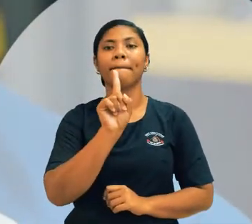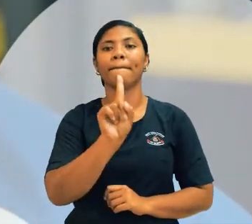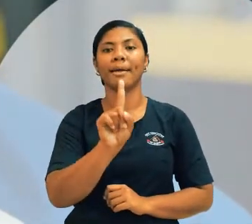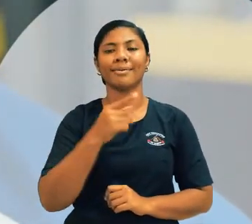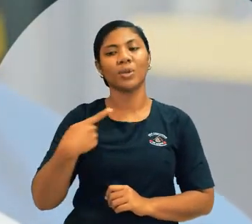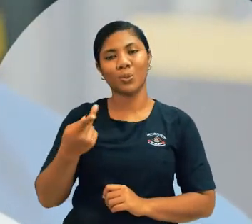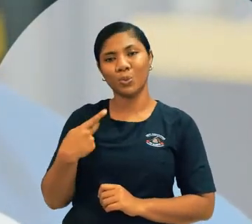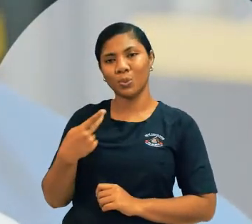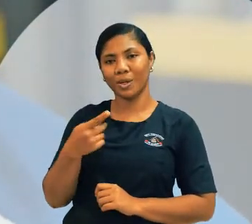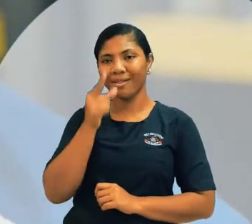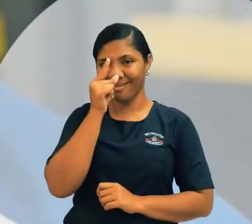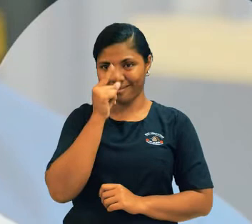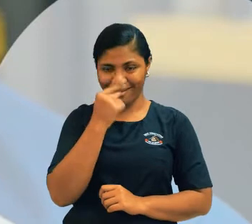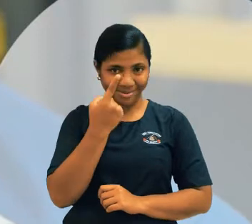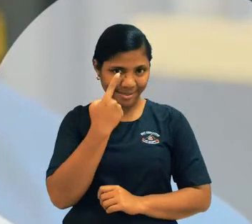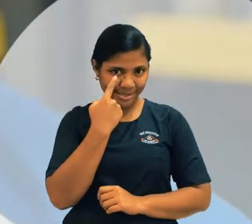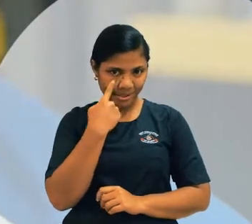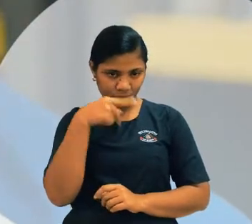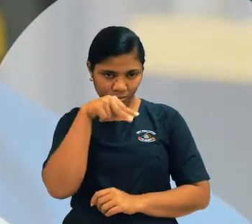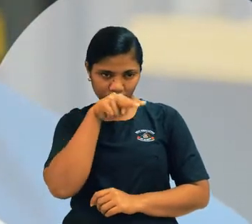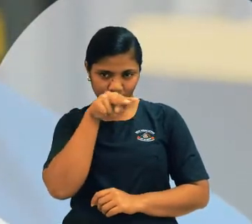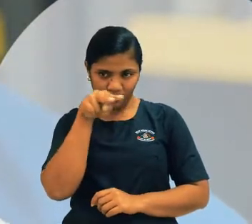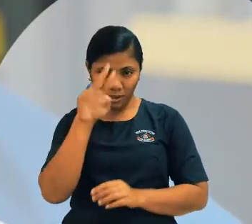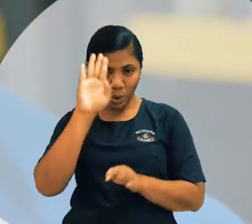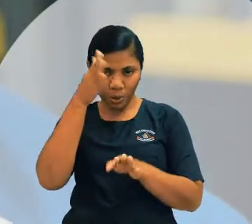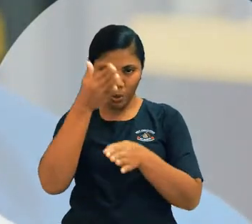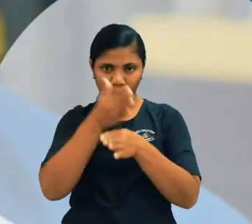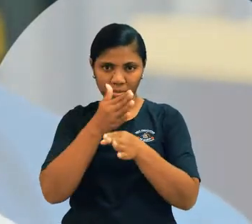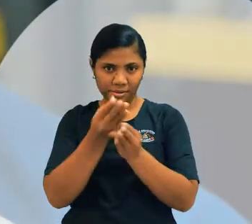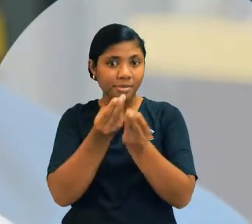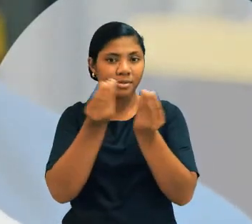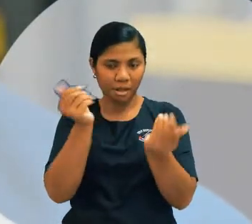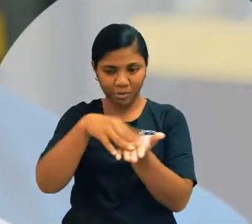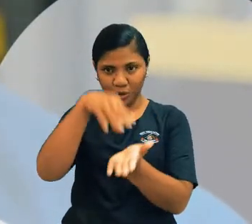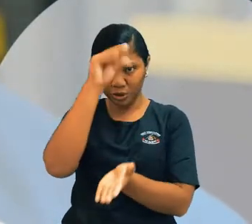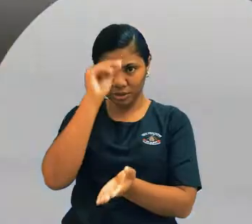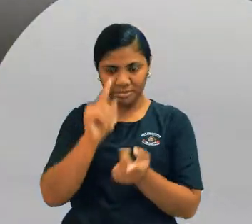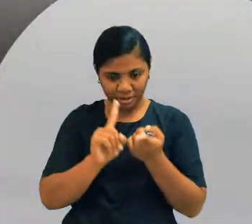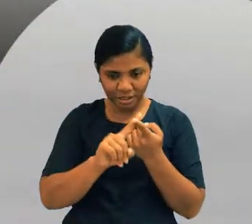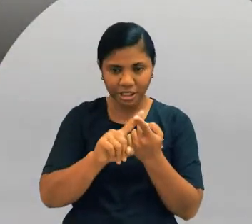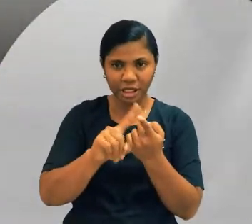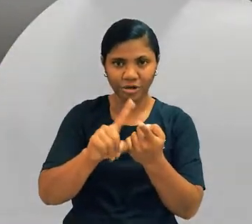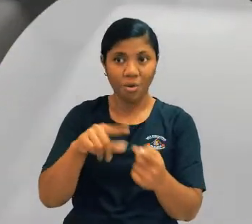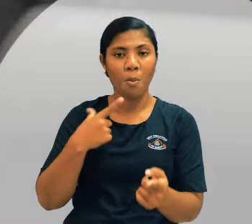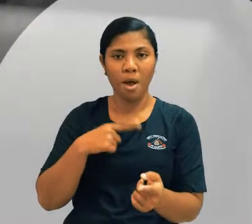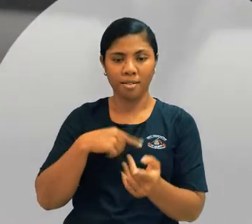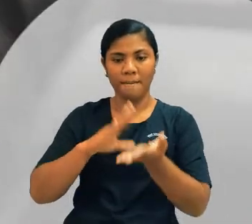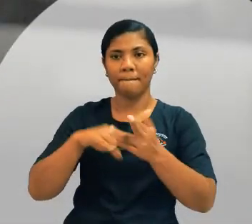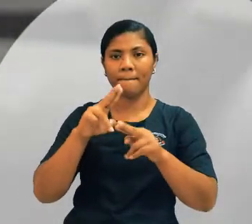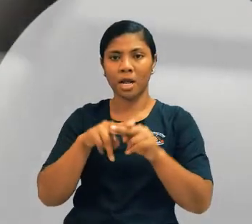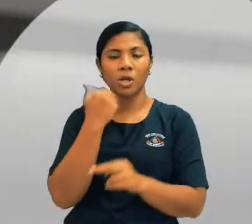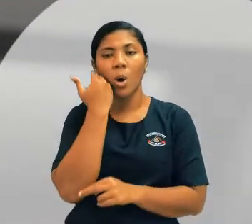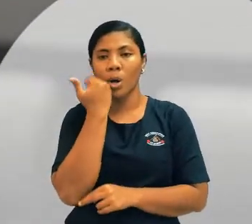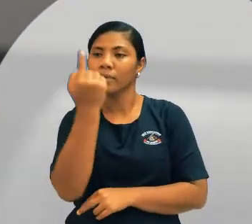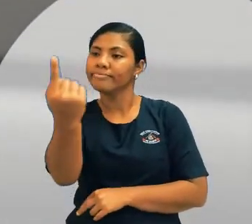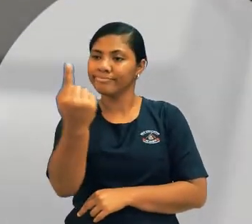school will try to create a chat room so in order to reach other students that are not able to make it. A shift to online learning